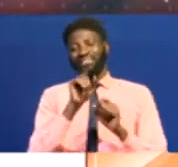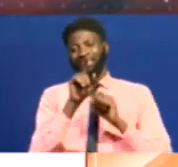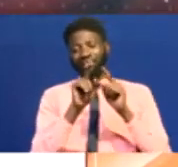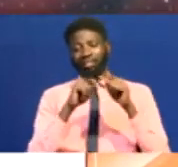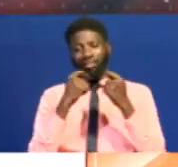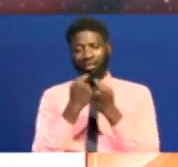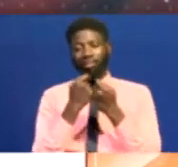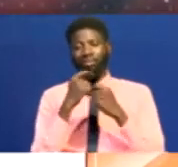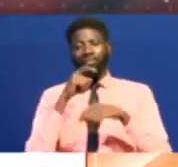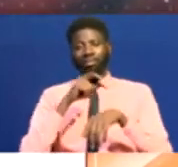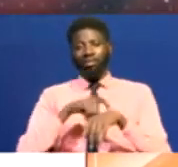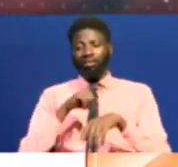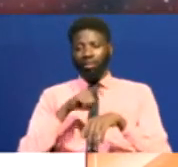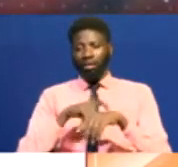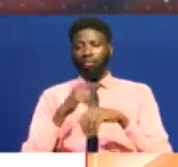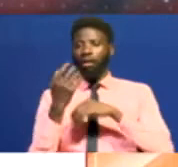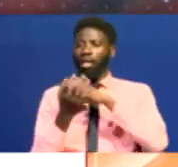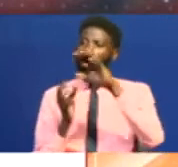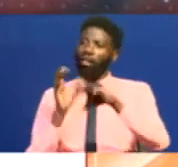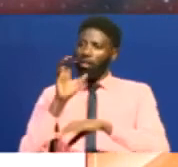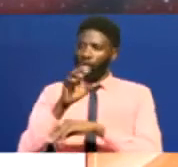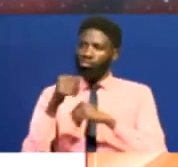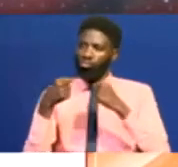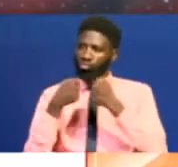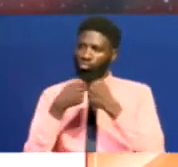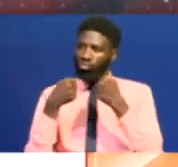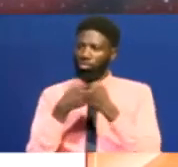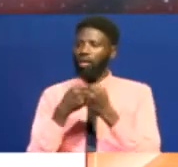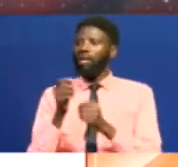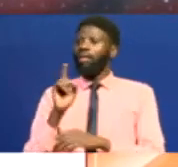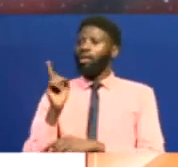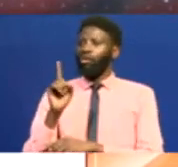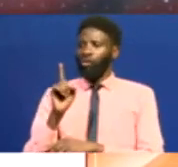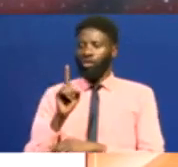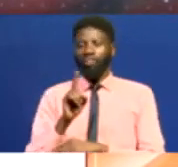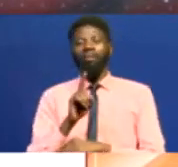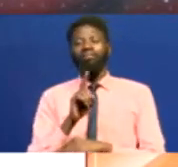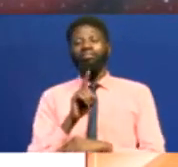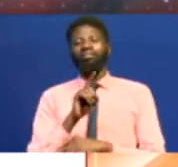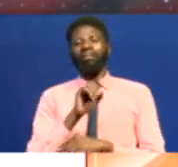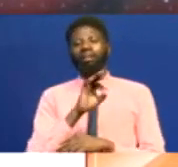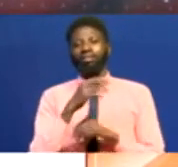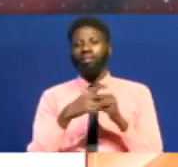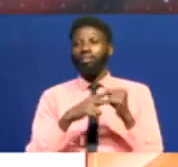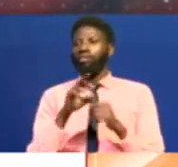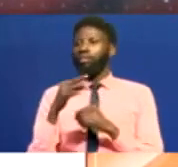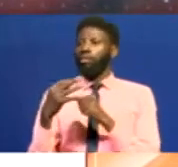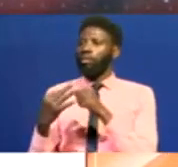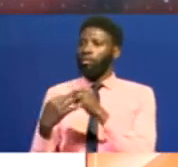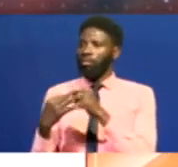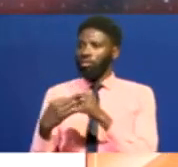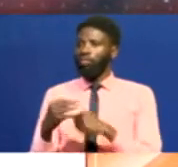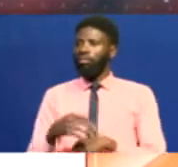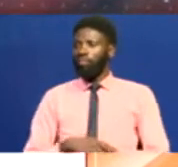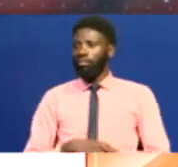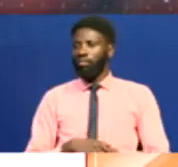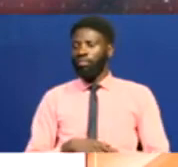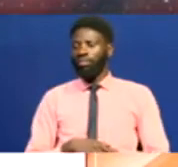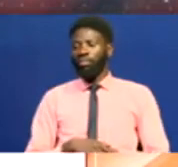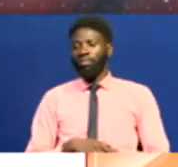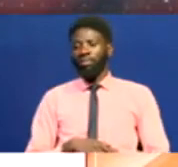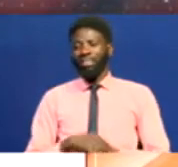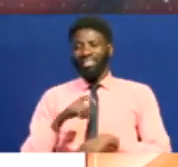Nyayo National Stadium, Nairobi. Kenyatta University capitalized on the opponent's lapse in concentration in the